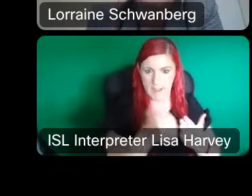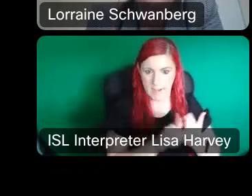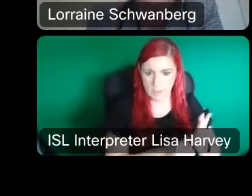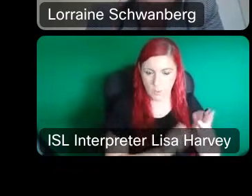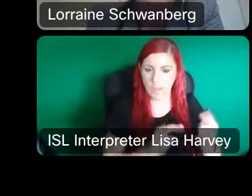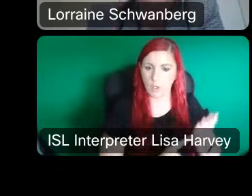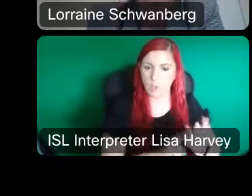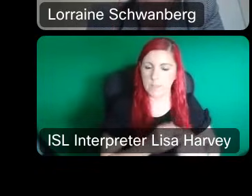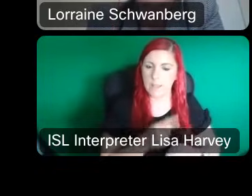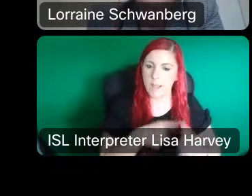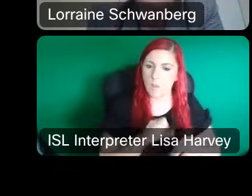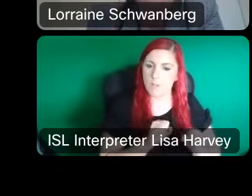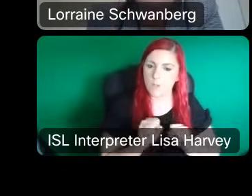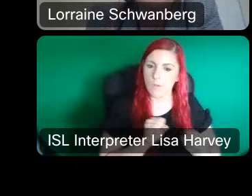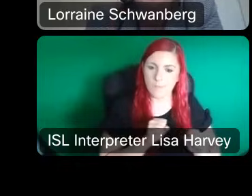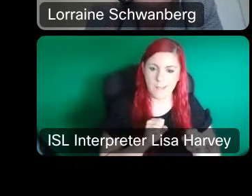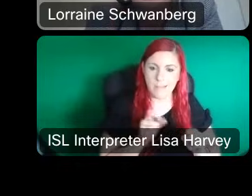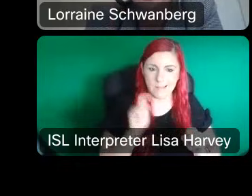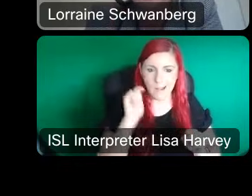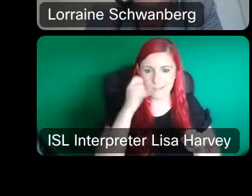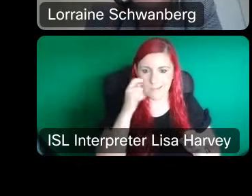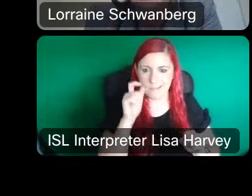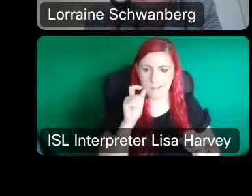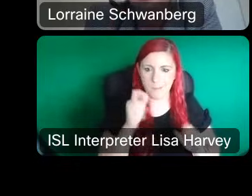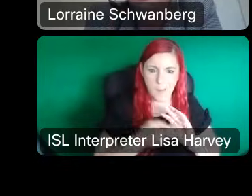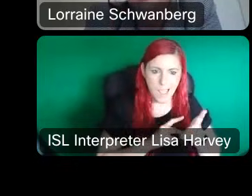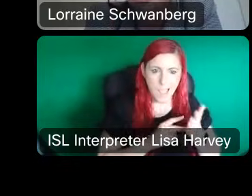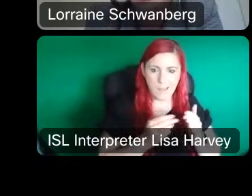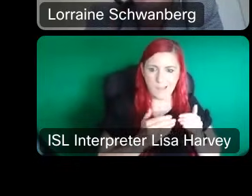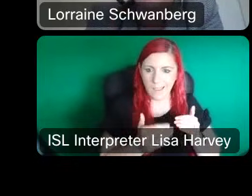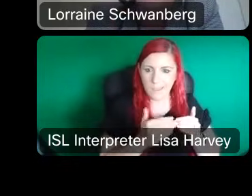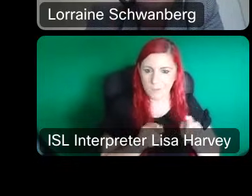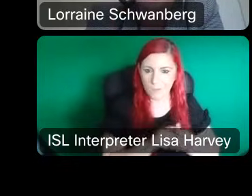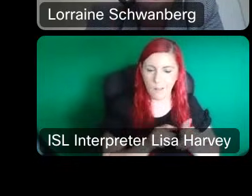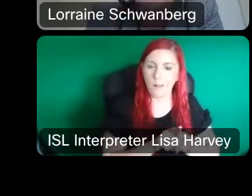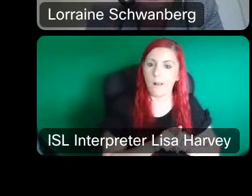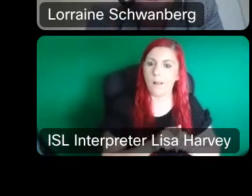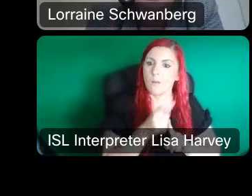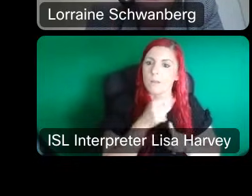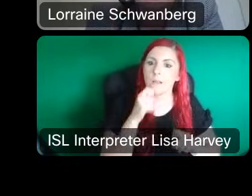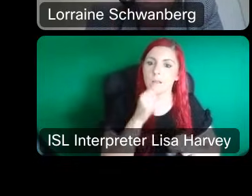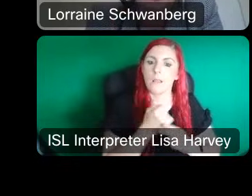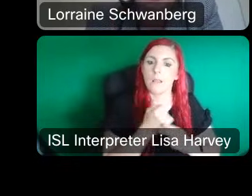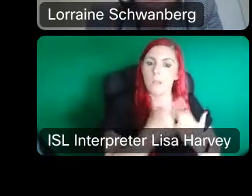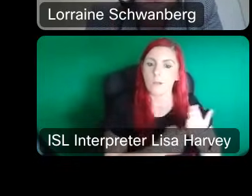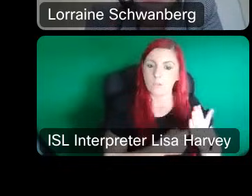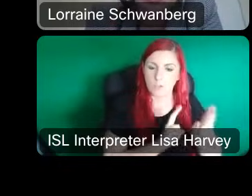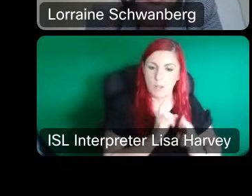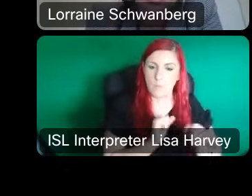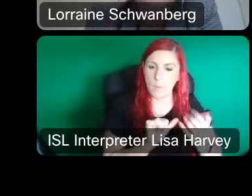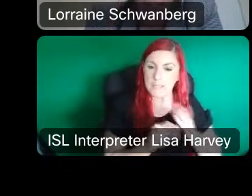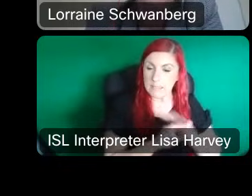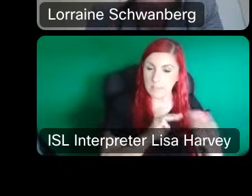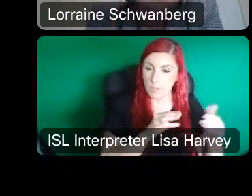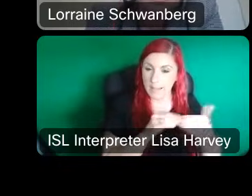to kind of test yourselves, to plan ahead for the implementation. We've said in the policy there should be about a 6-month lead-in time for the